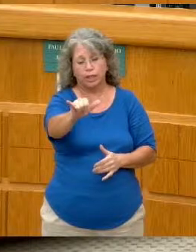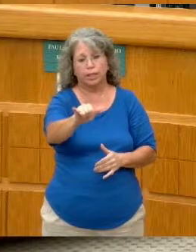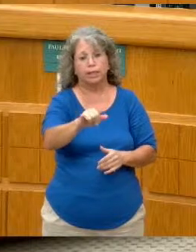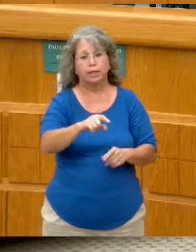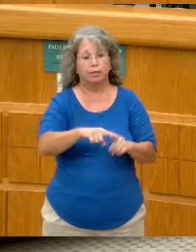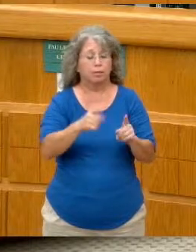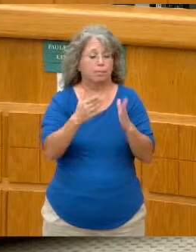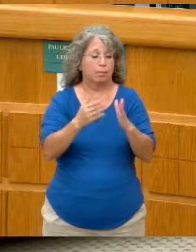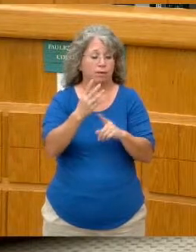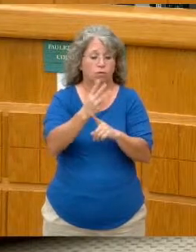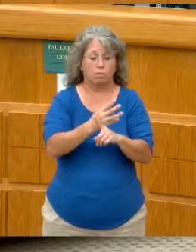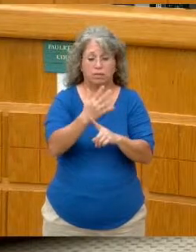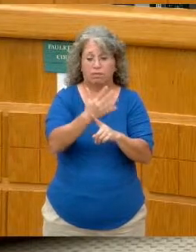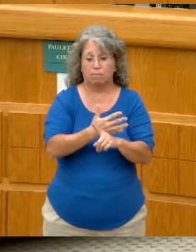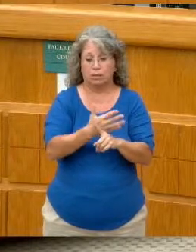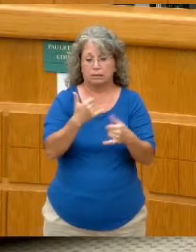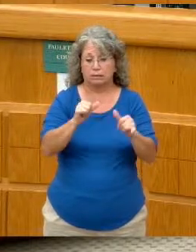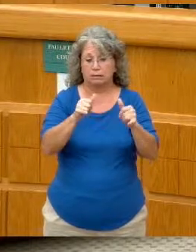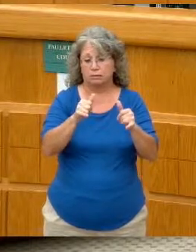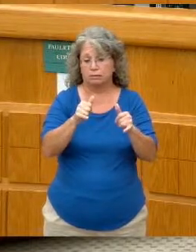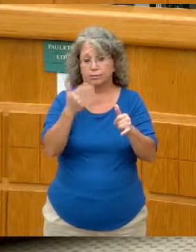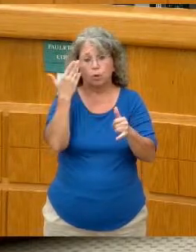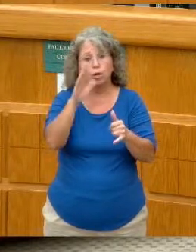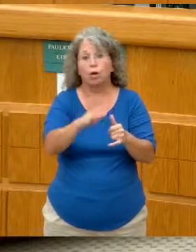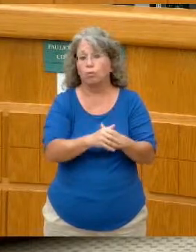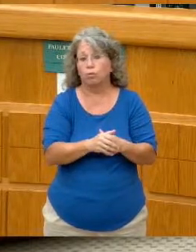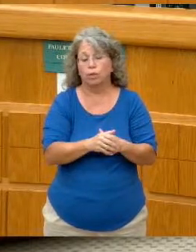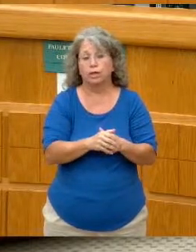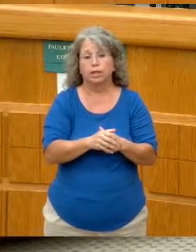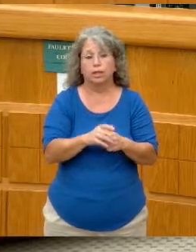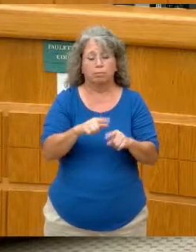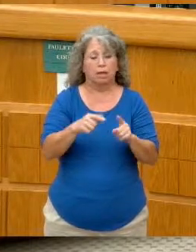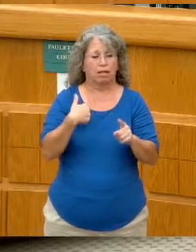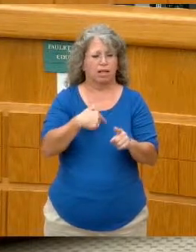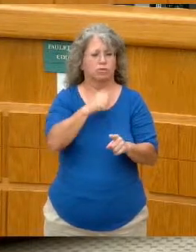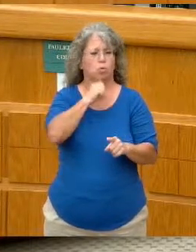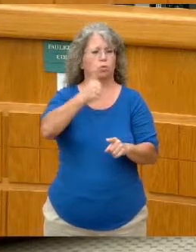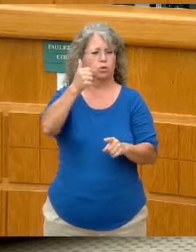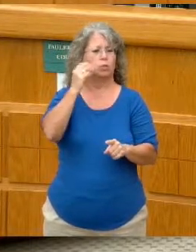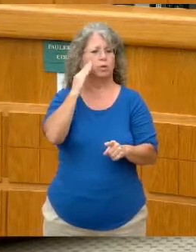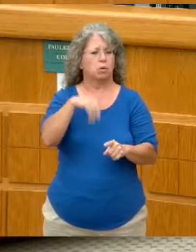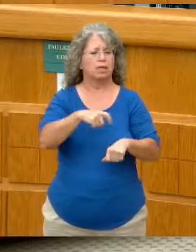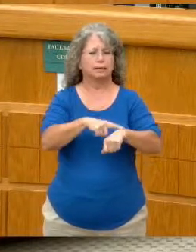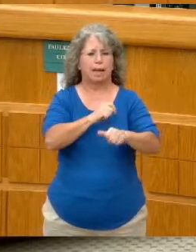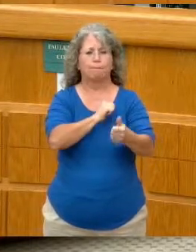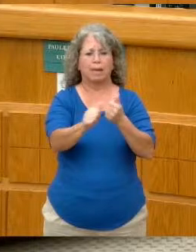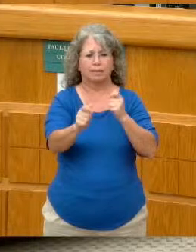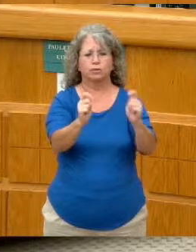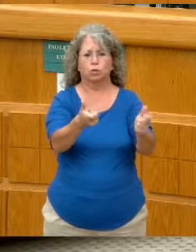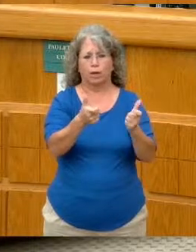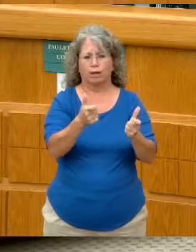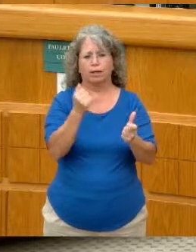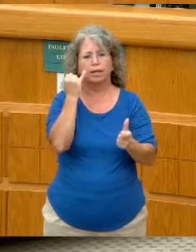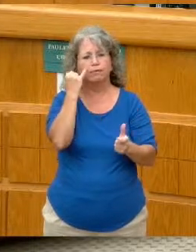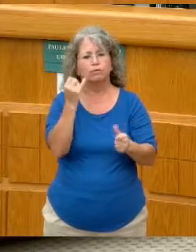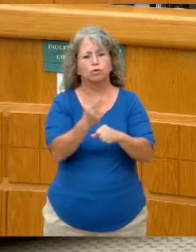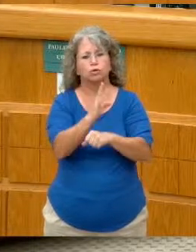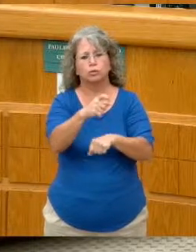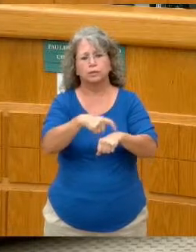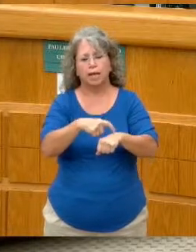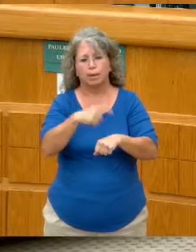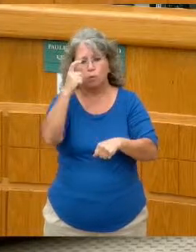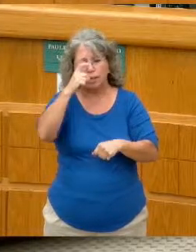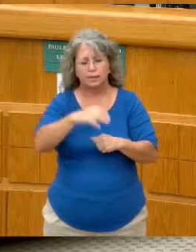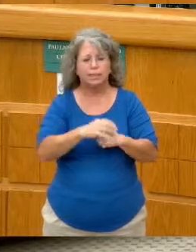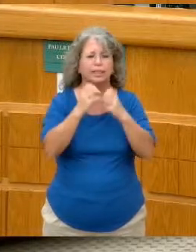not an eternity. Time is precious, and time passes very quickly if you aren't using it wisely. Cherish the time